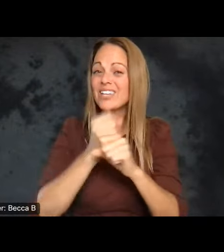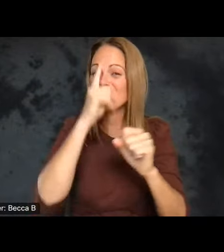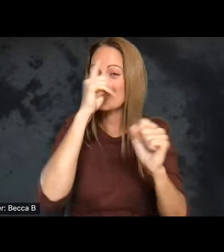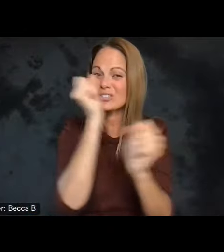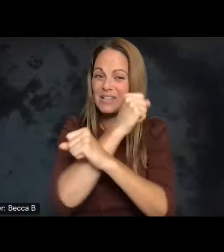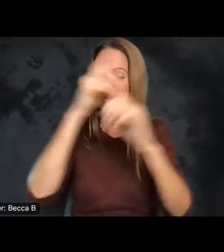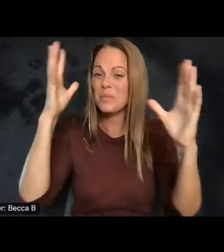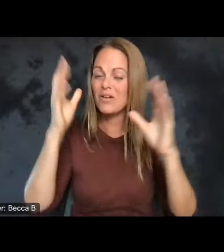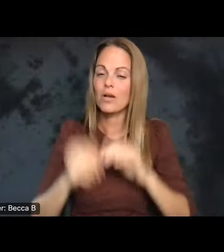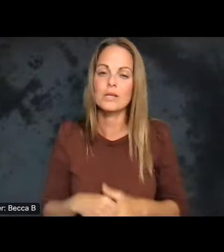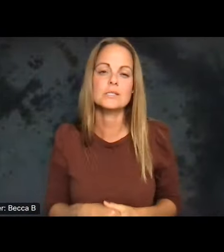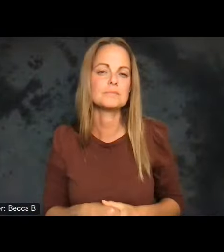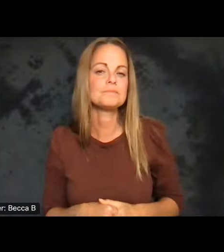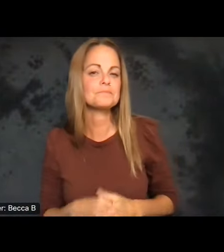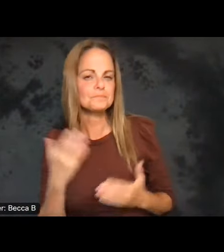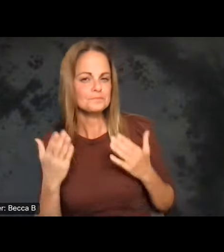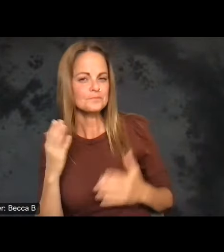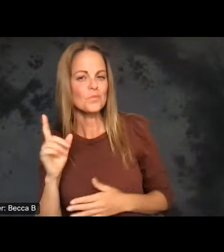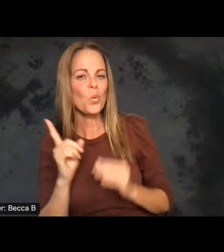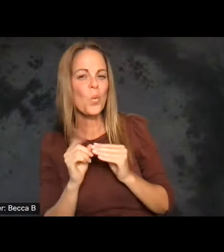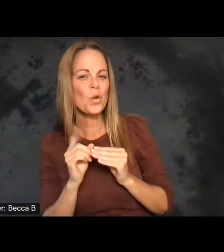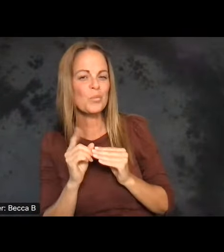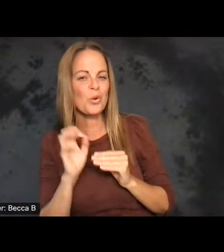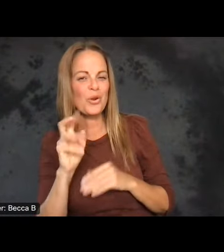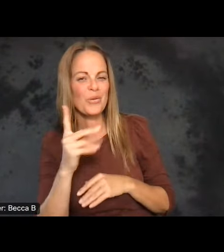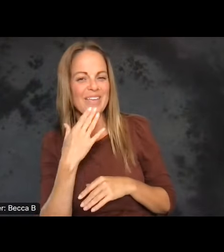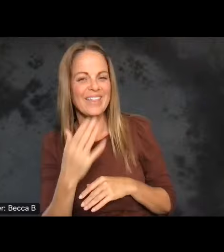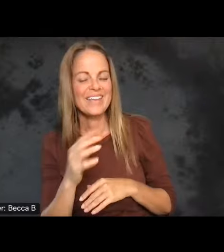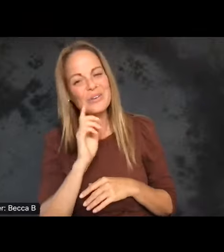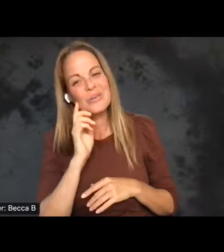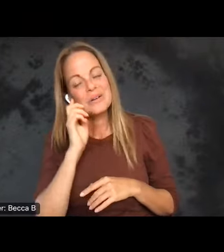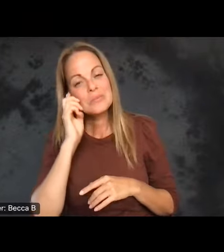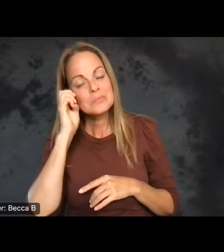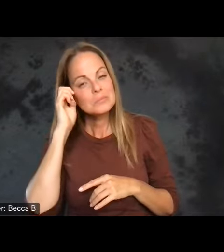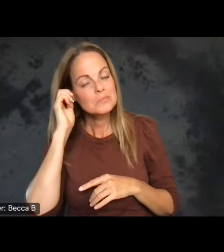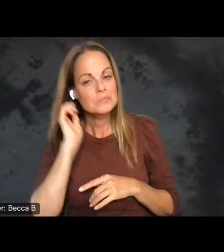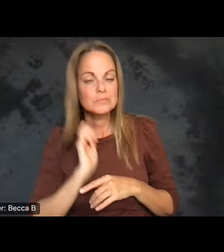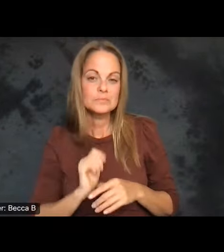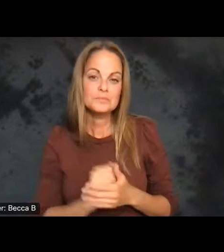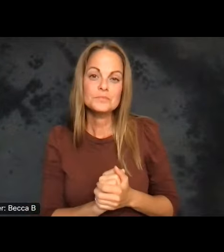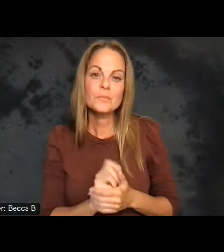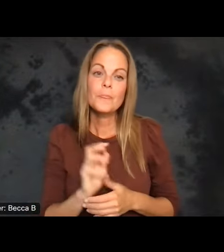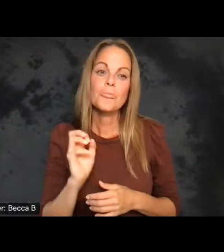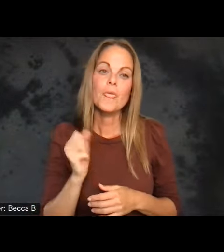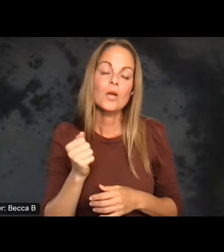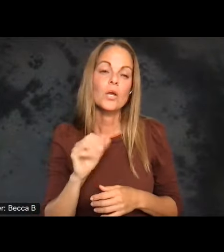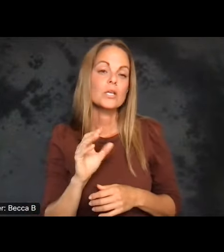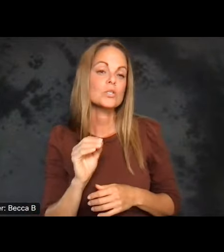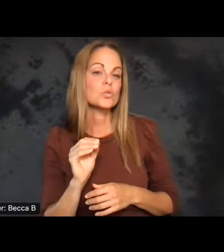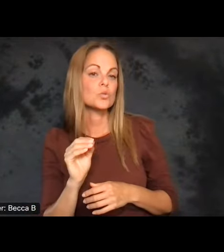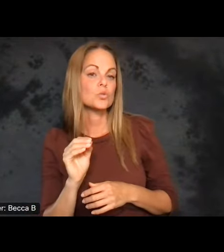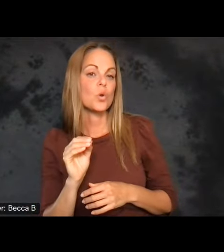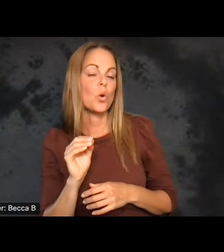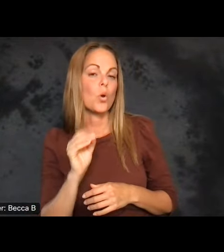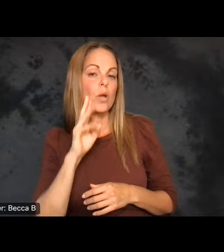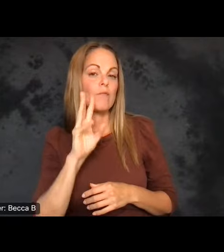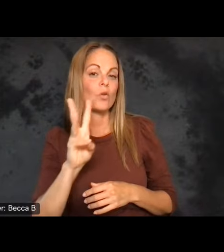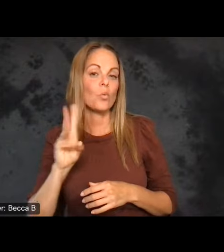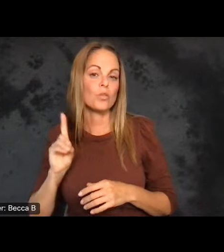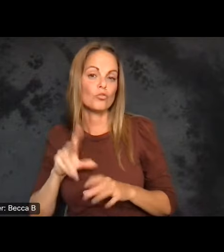Maybe just one more thought. Okay, thank you, Mr. Chairman. So looking at withdrawing the